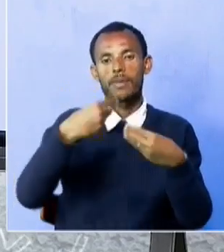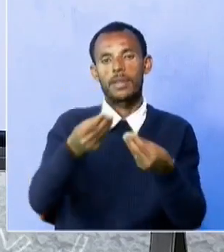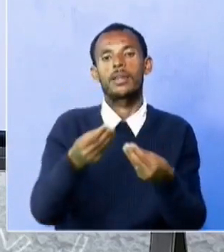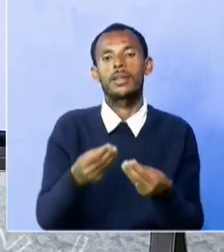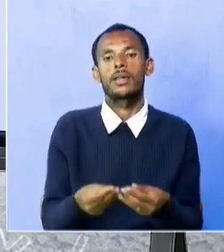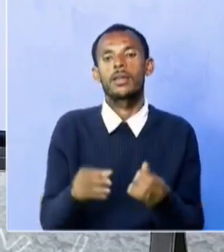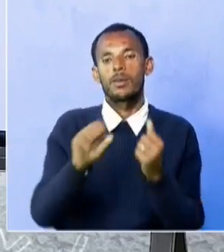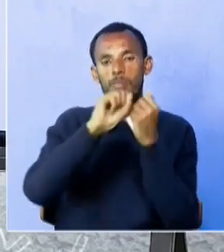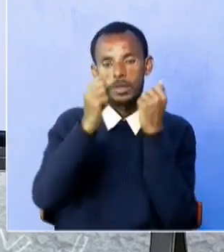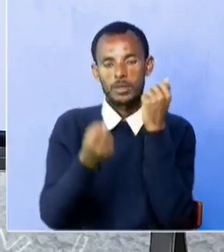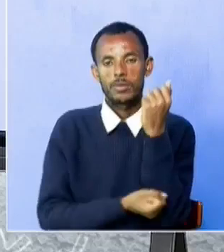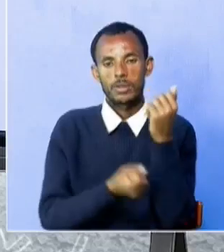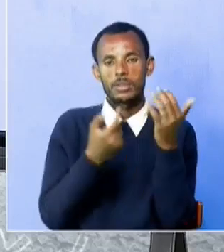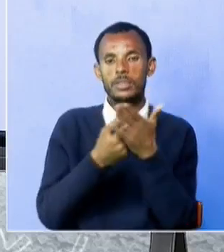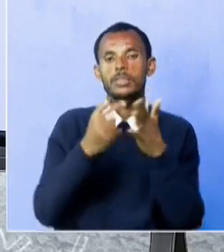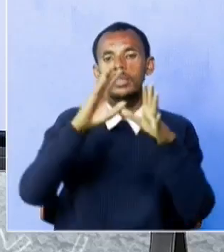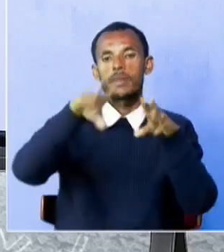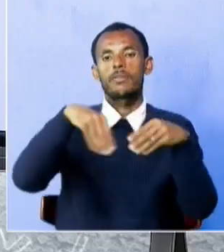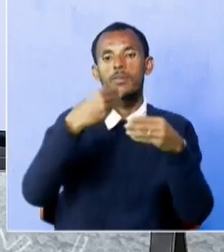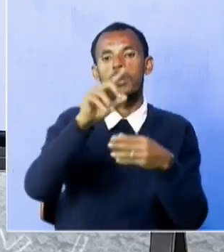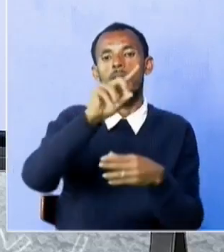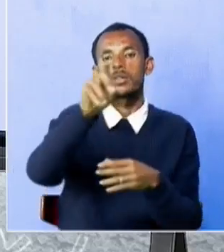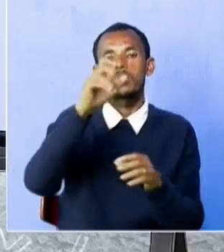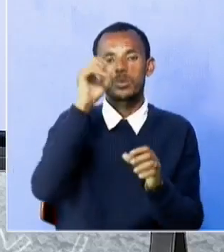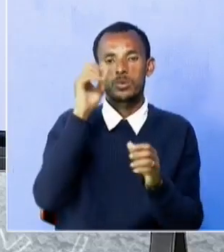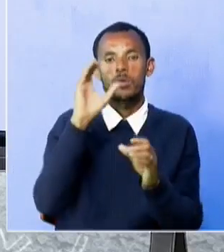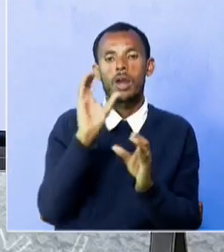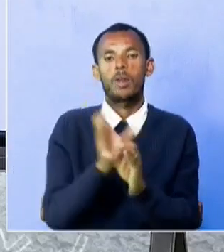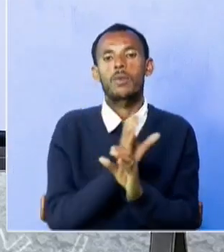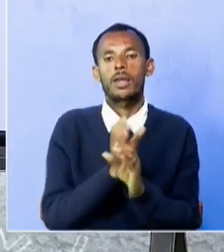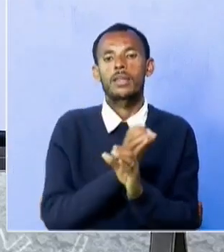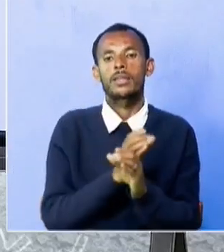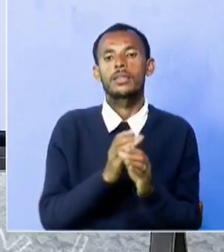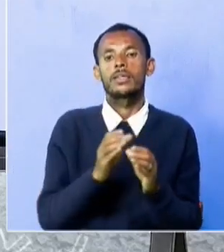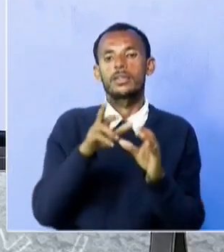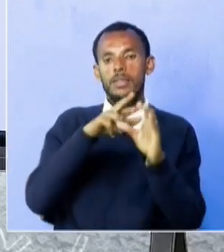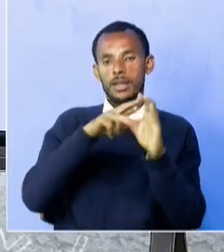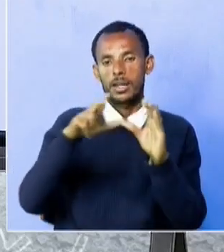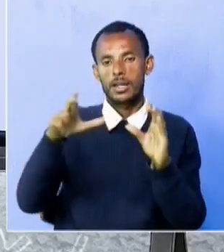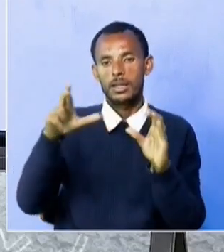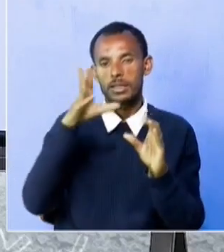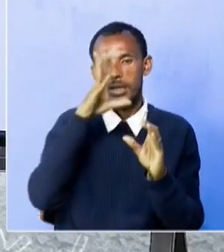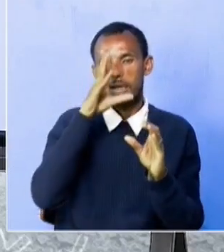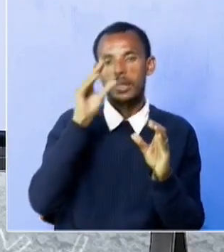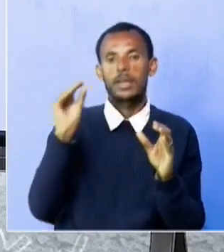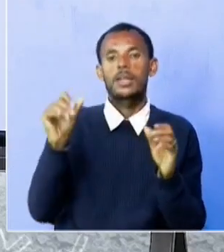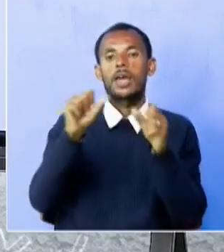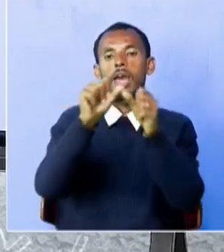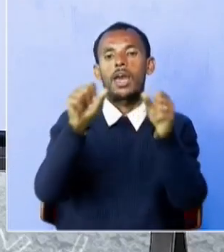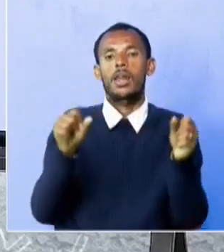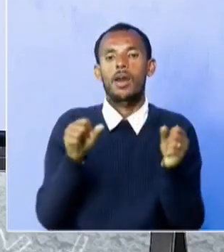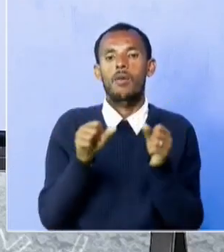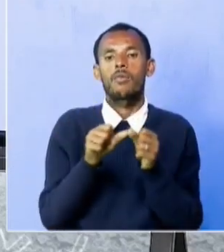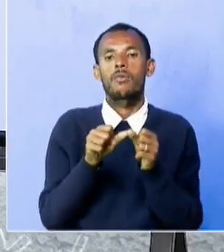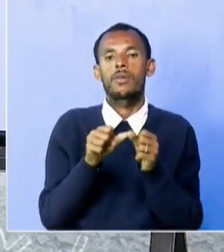So based on this given, you are asked to calculate the radius and area of a